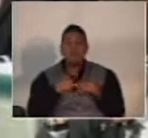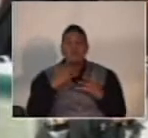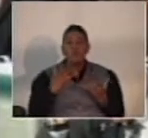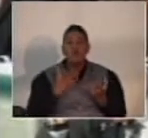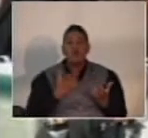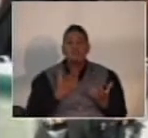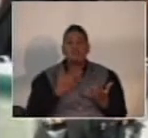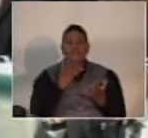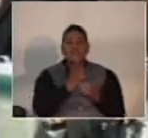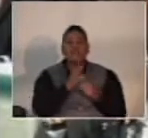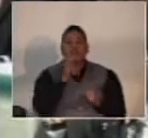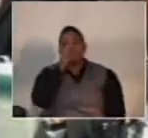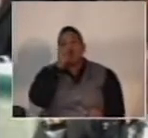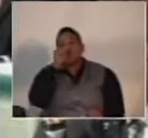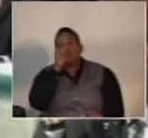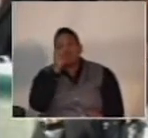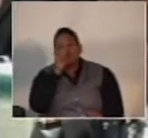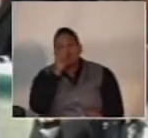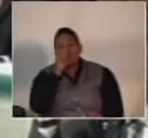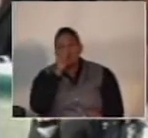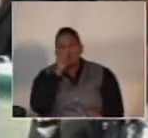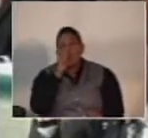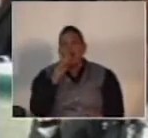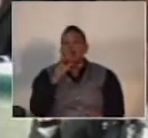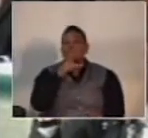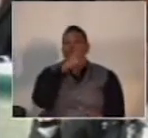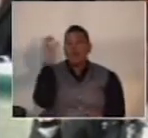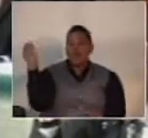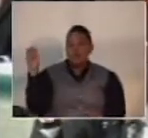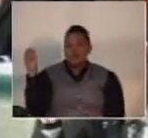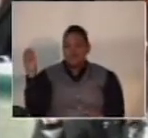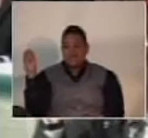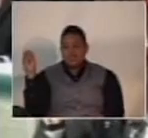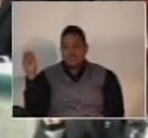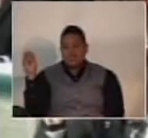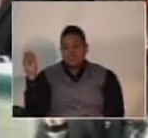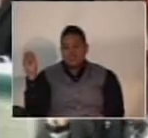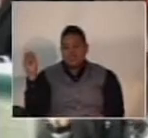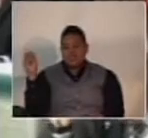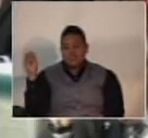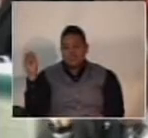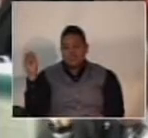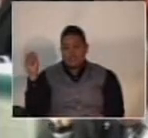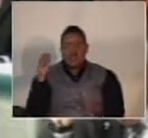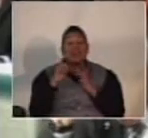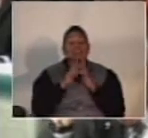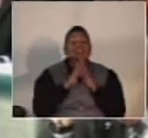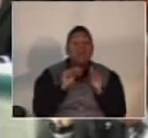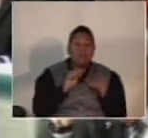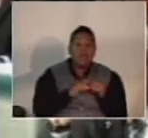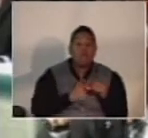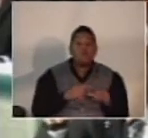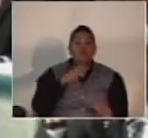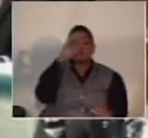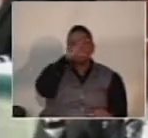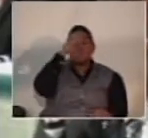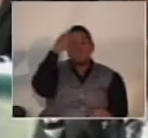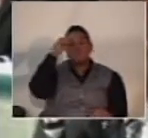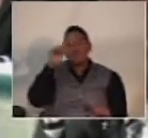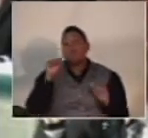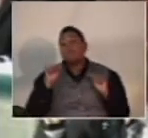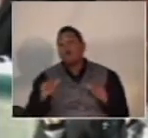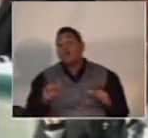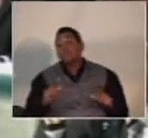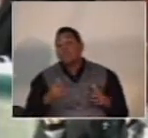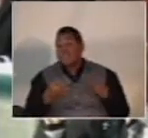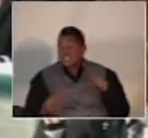pursuing the privatization of the company as one. And at the same time, we are looking at the